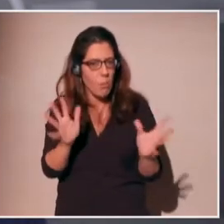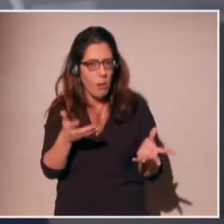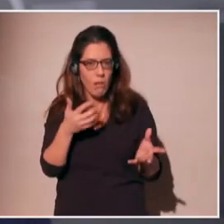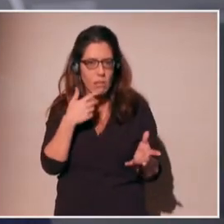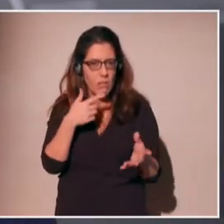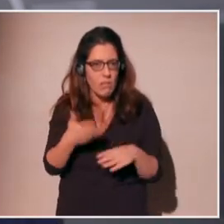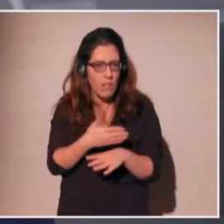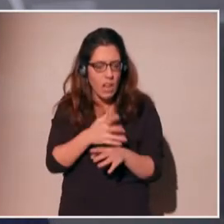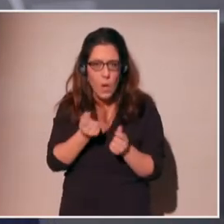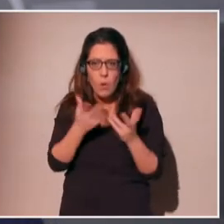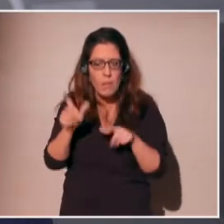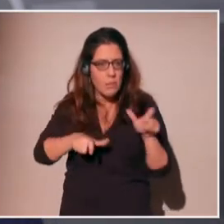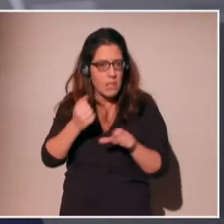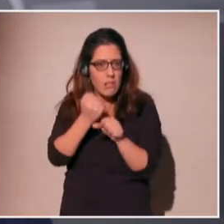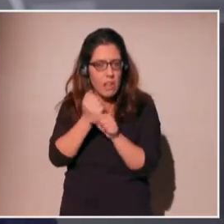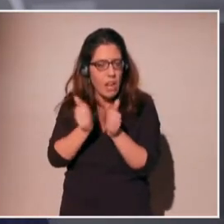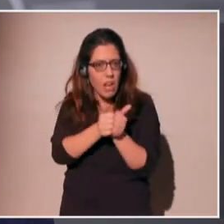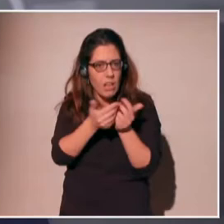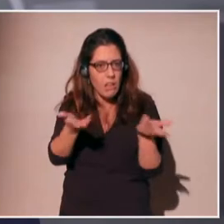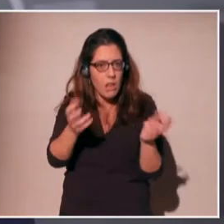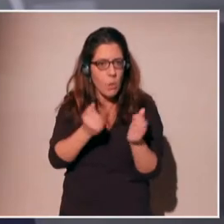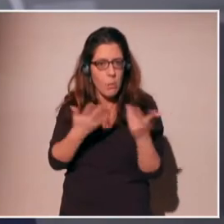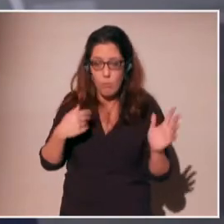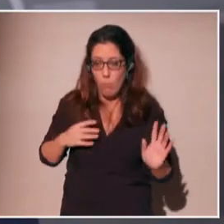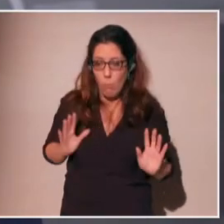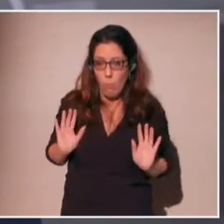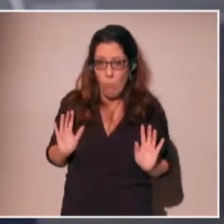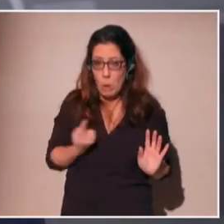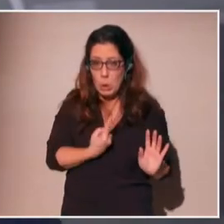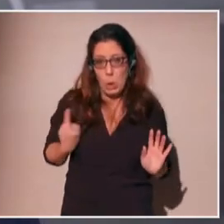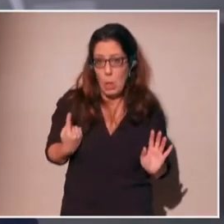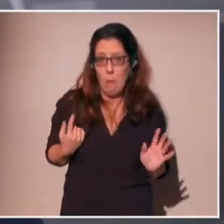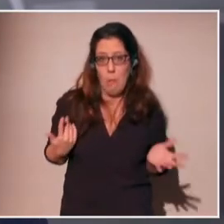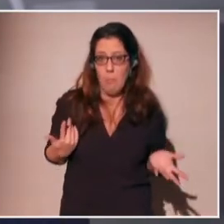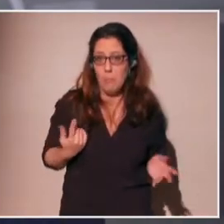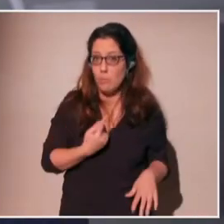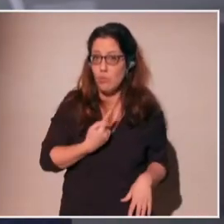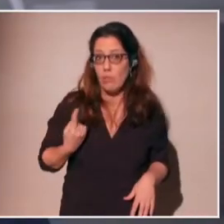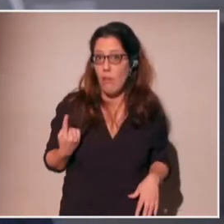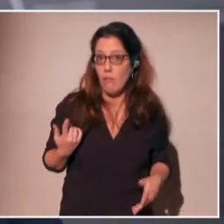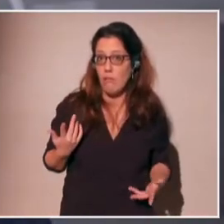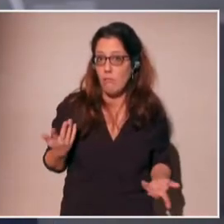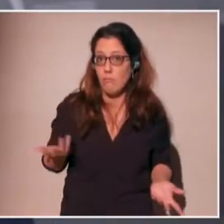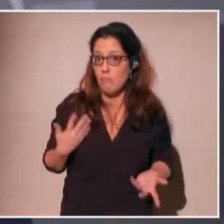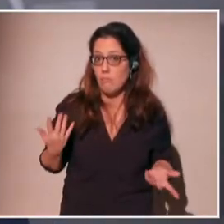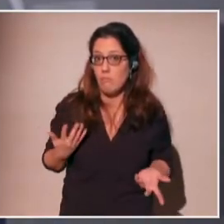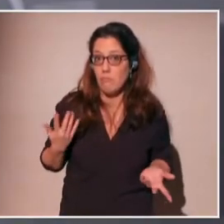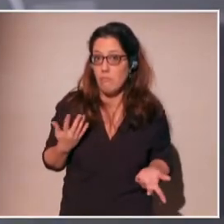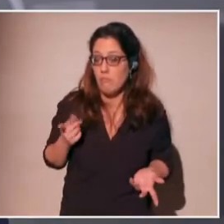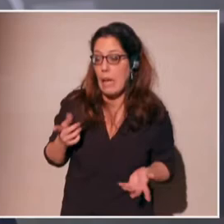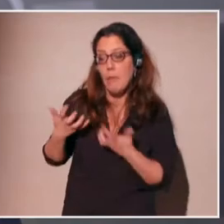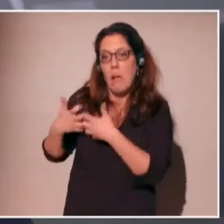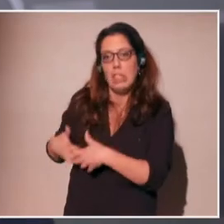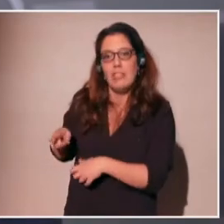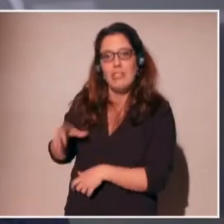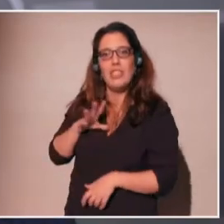I'm sorry, I'm alone and 30 minutes per day. Super. I improved my productivity on